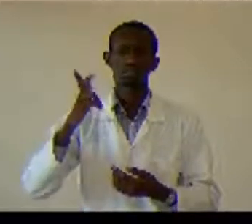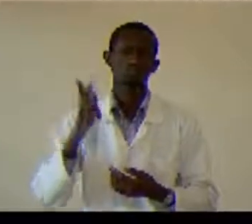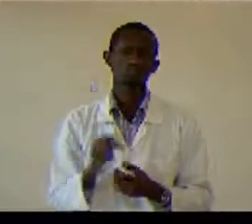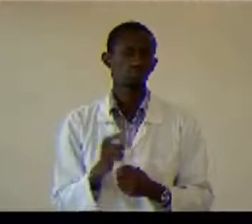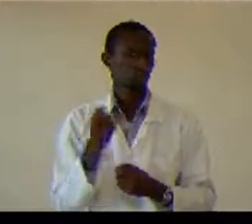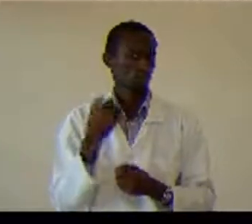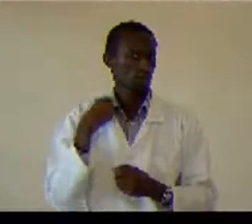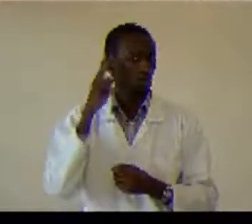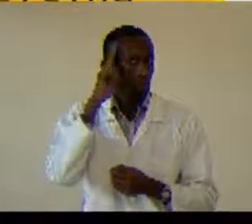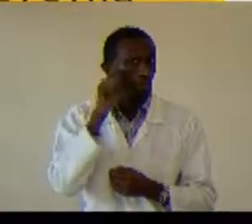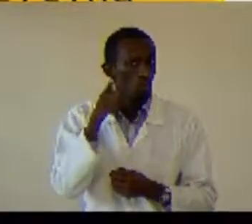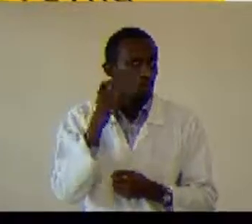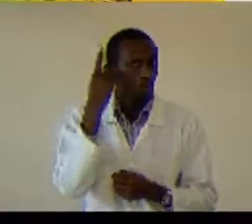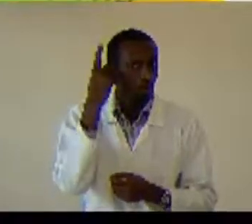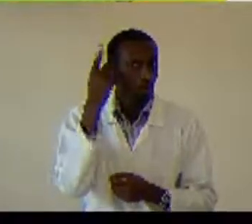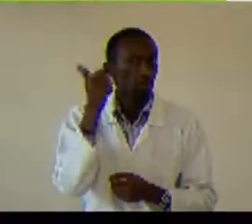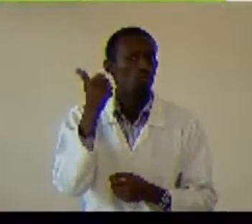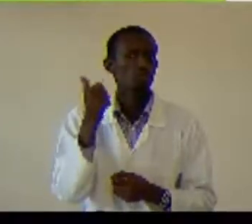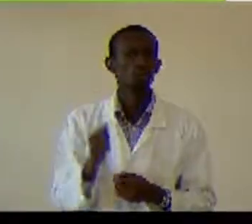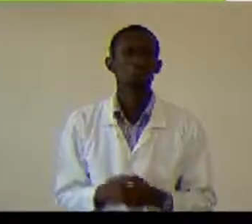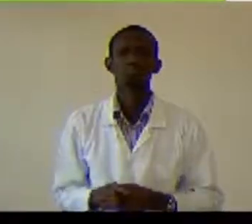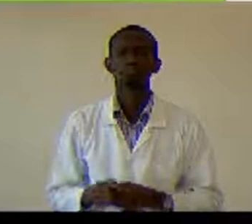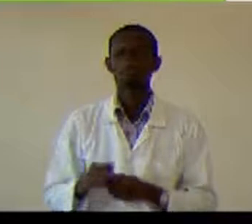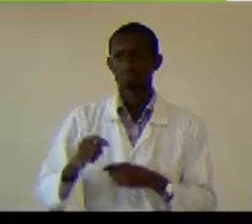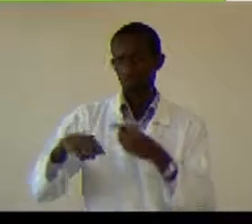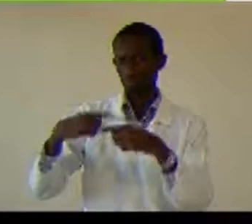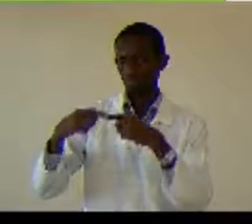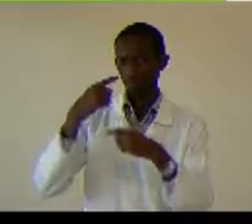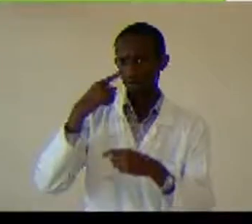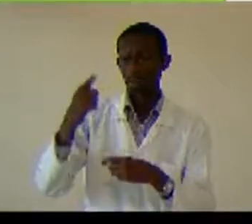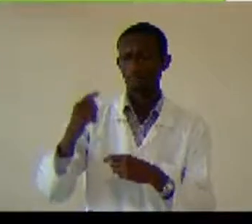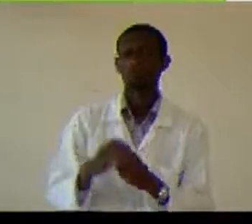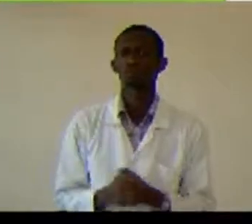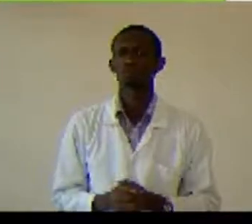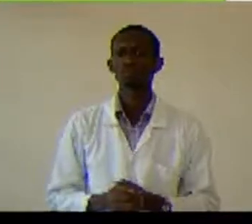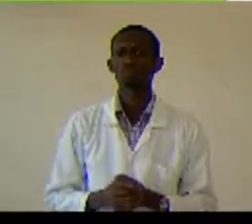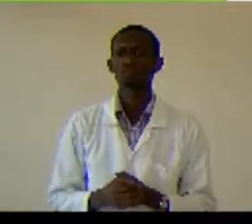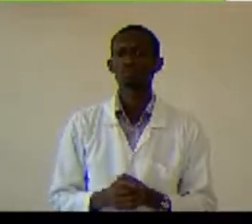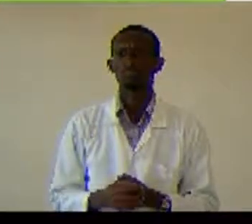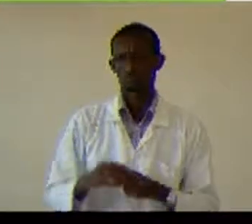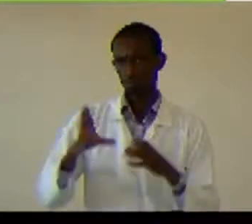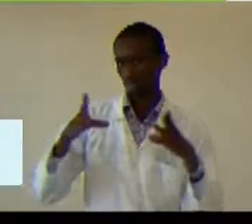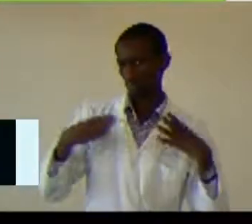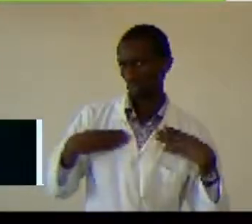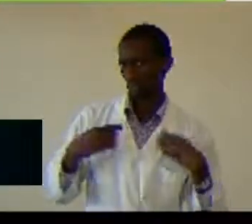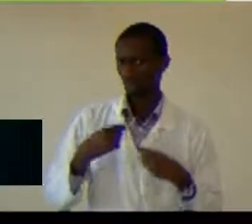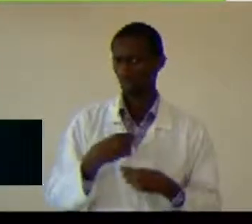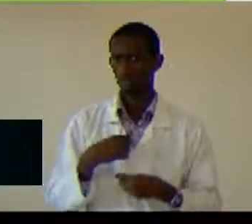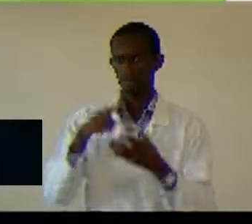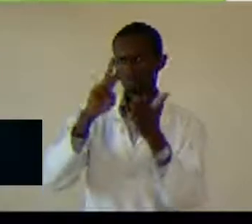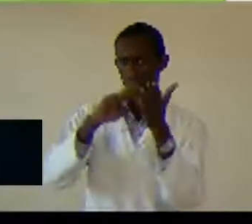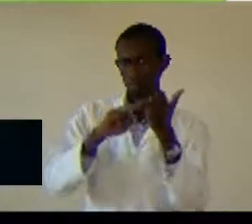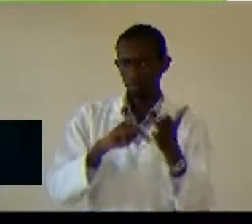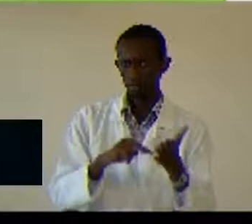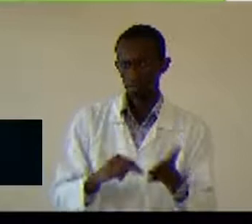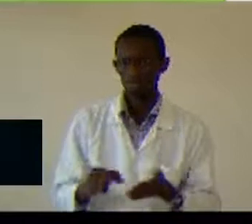So let's go to an activity. Okay? And I need you to read that